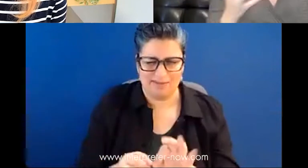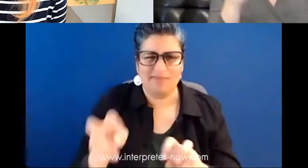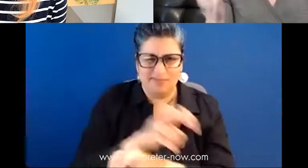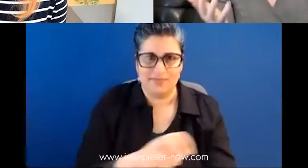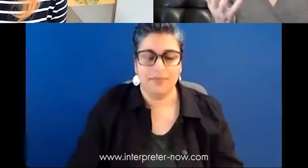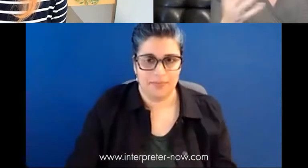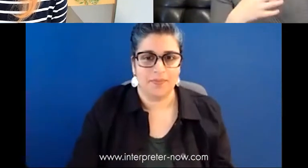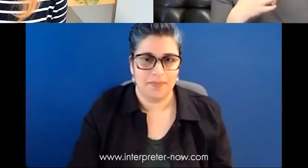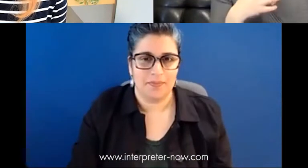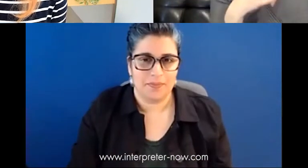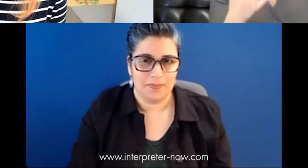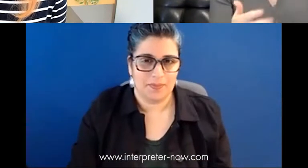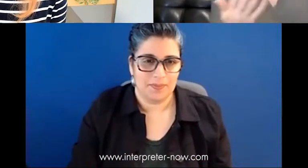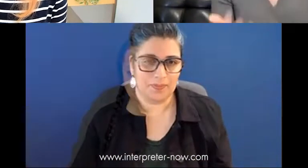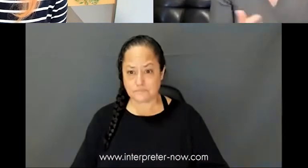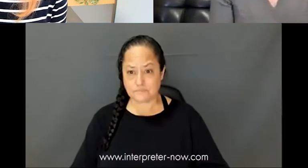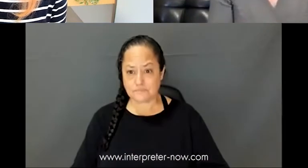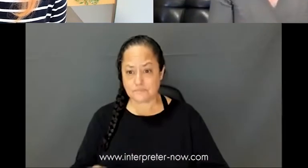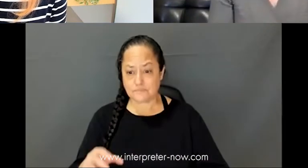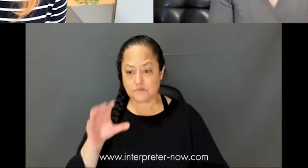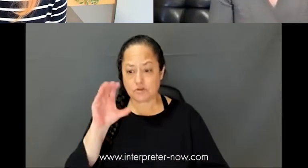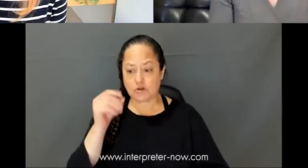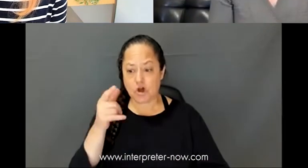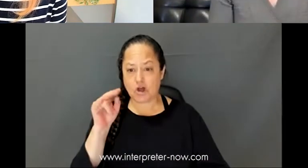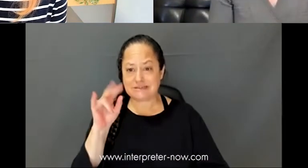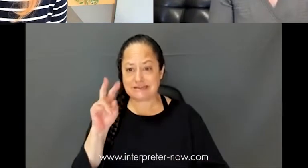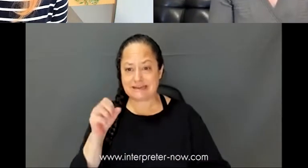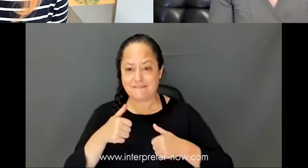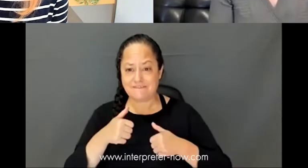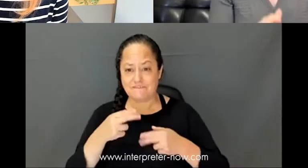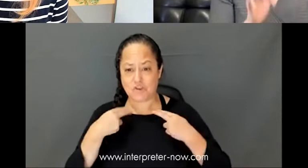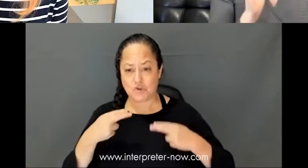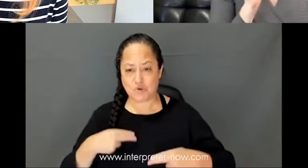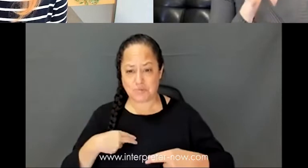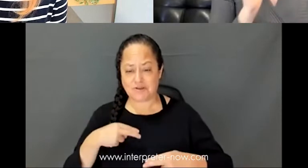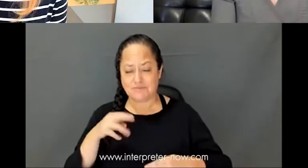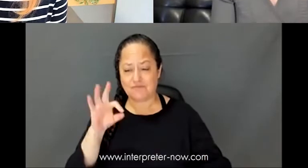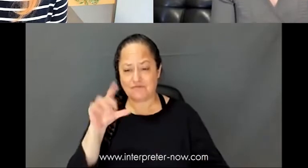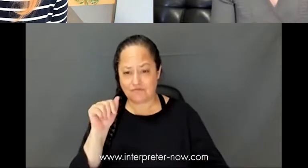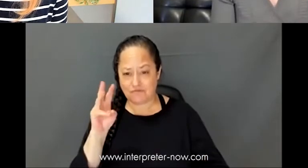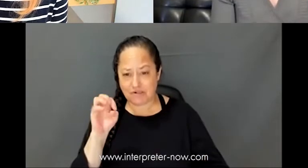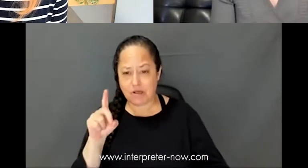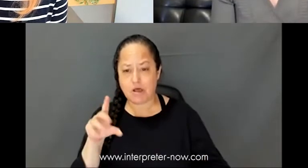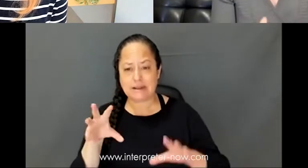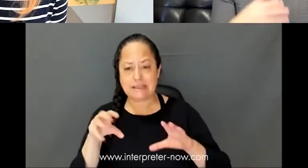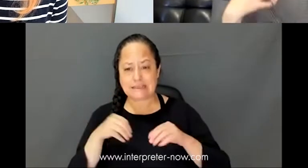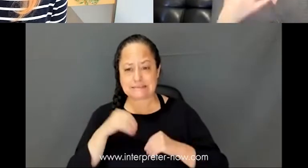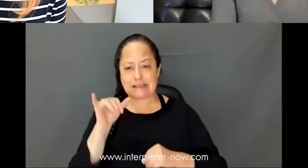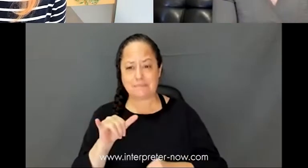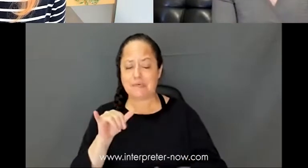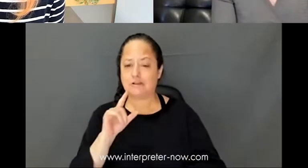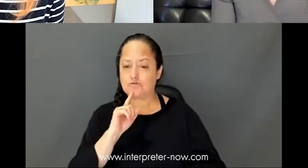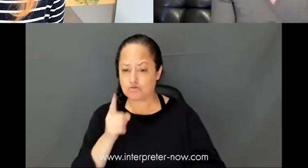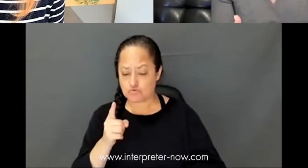Cognitive beings are fundamentally and inescapably flawed. Let's just accept that that's true and